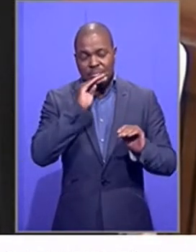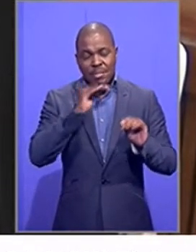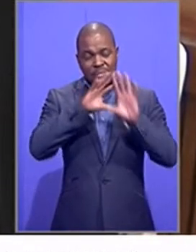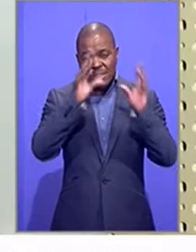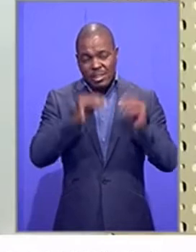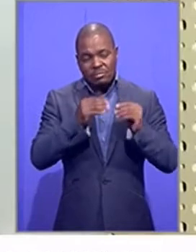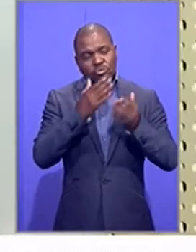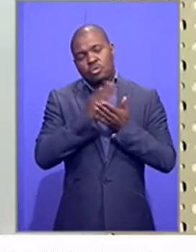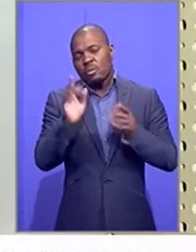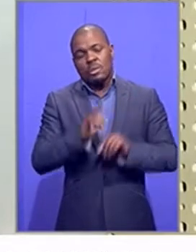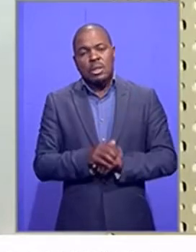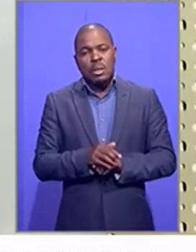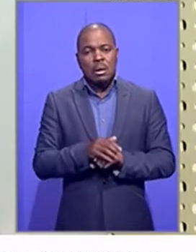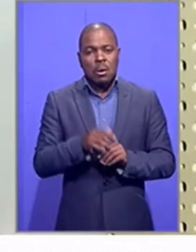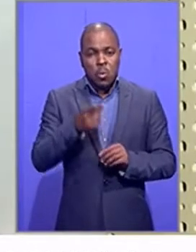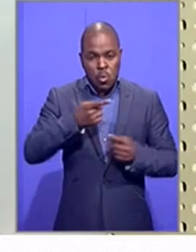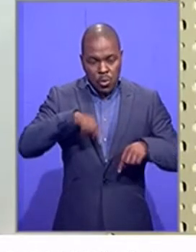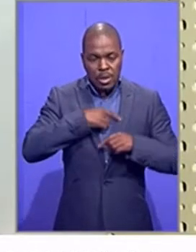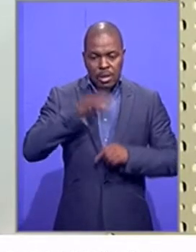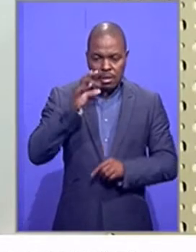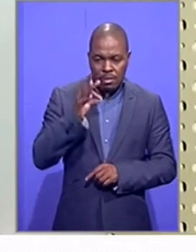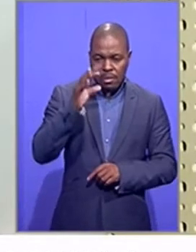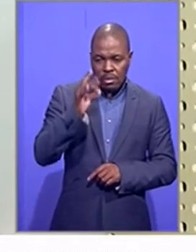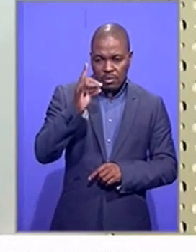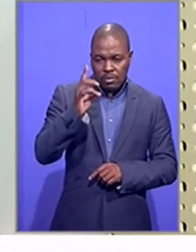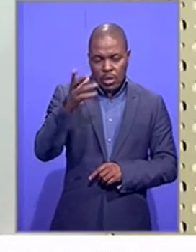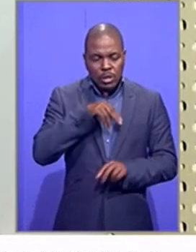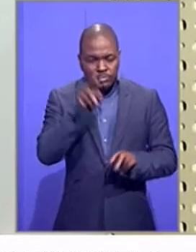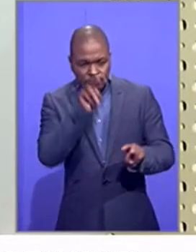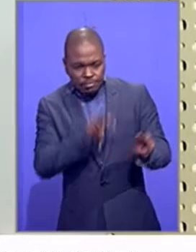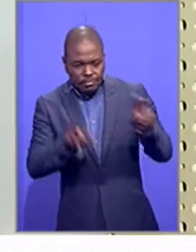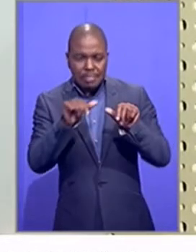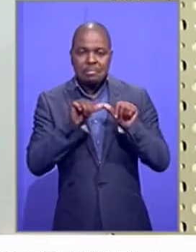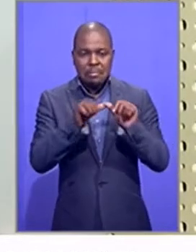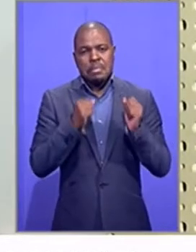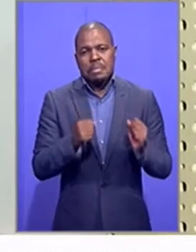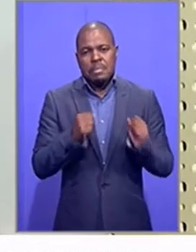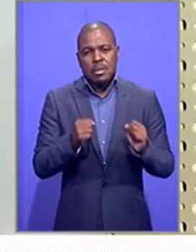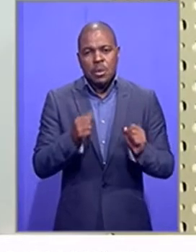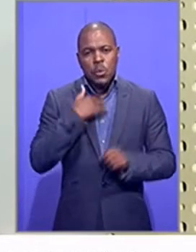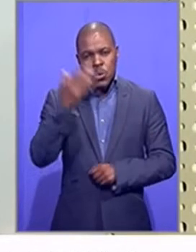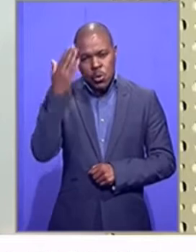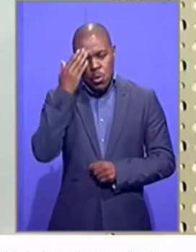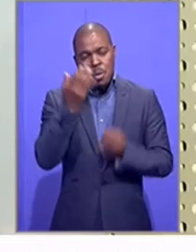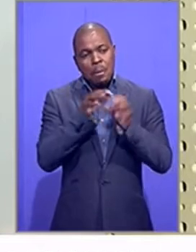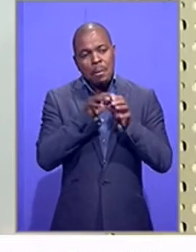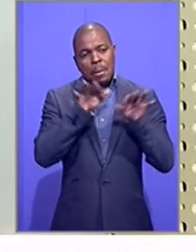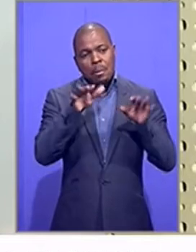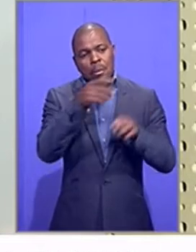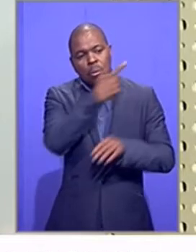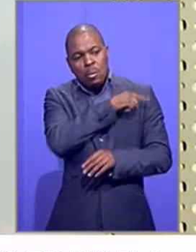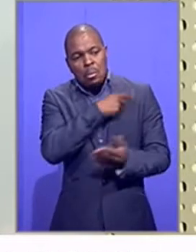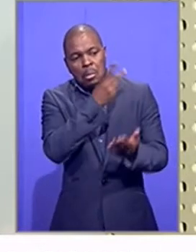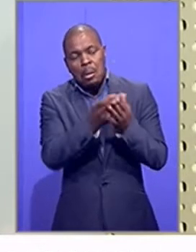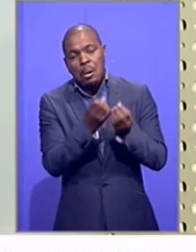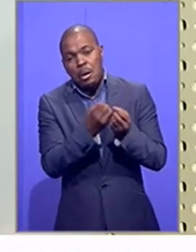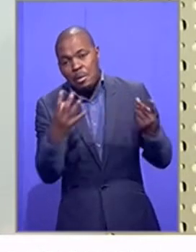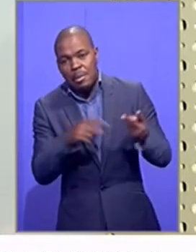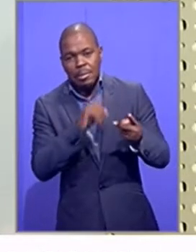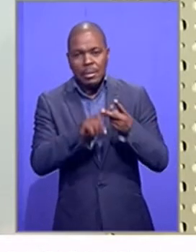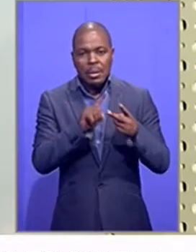our capacity to monitor on a daily basis. We're still monitoring. We know how many people are in hospital, how many are seriously